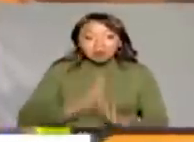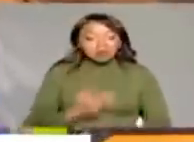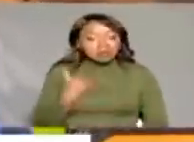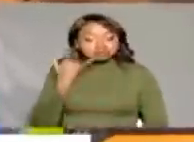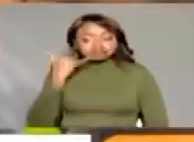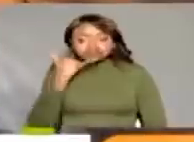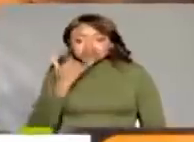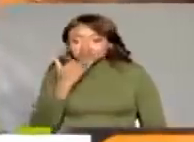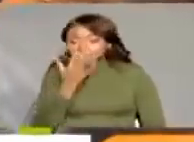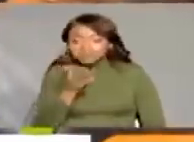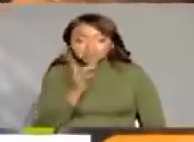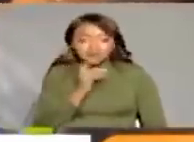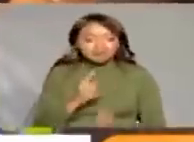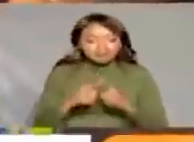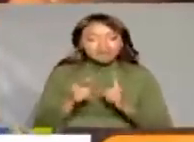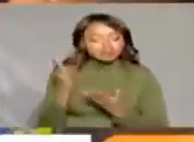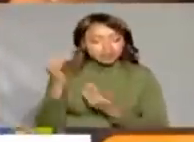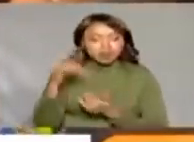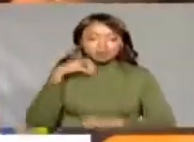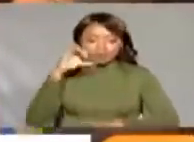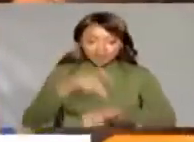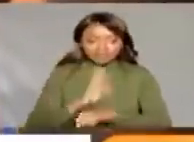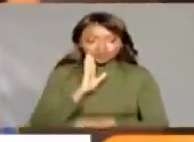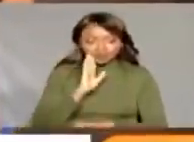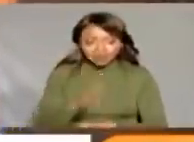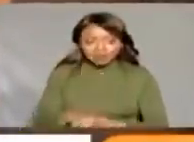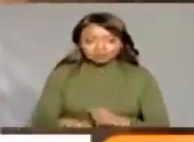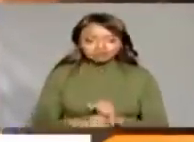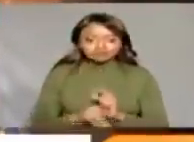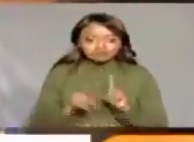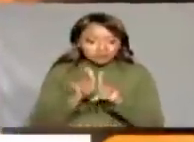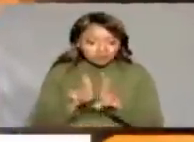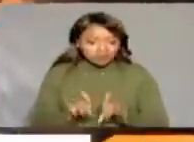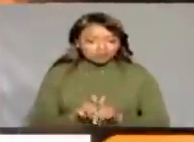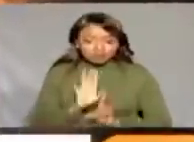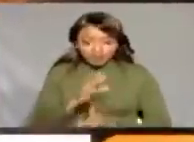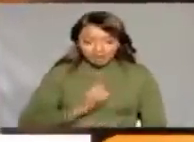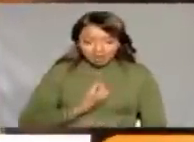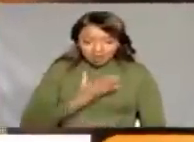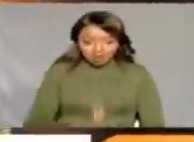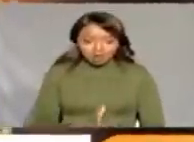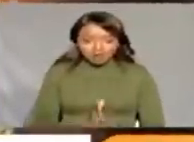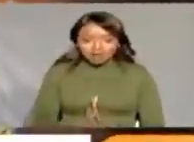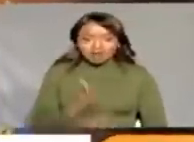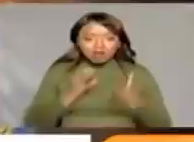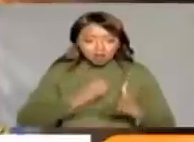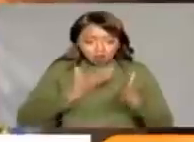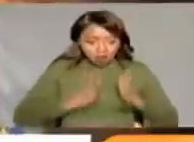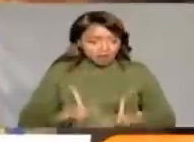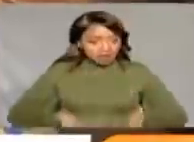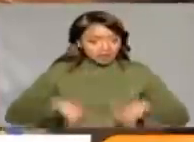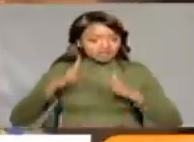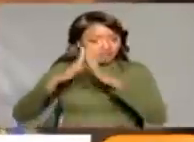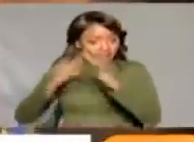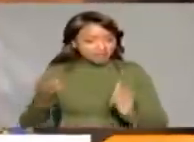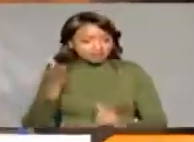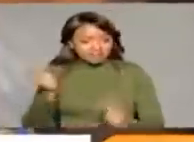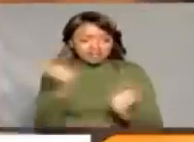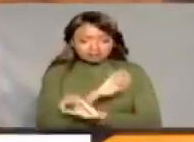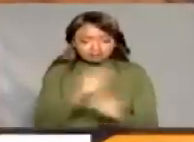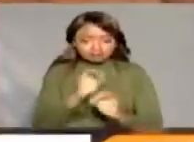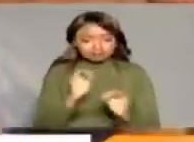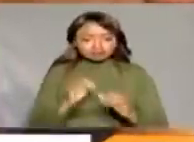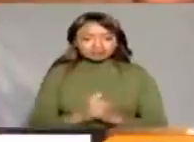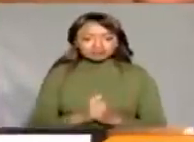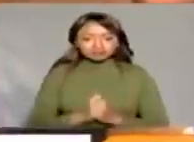not available, but you still get him as we continue. Definitely. So. The owner was not staying in the building. So far, let us